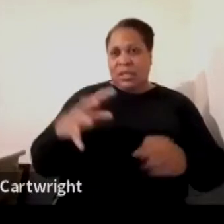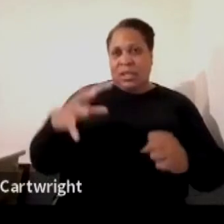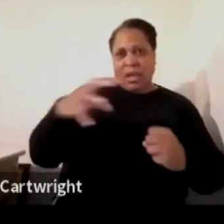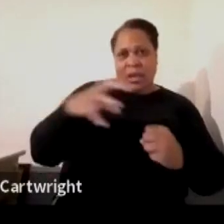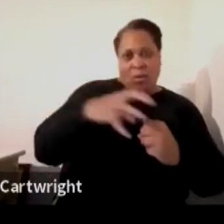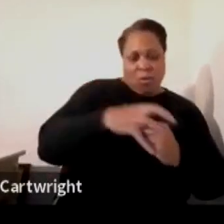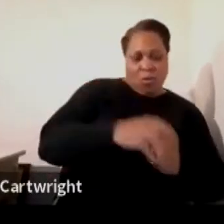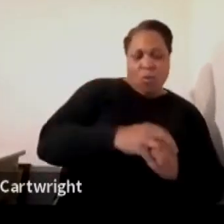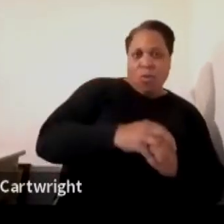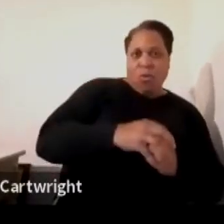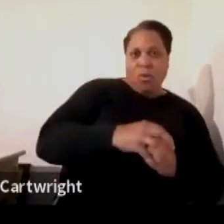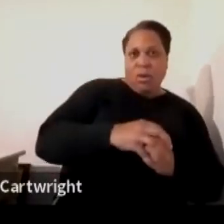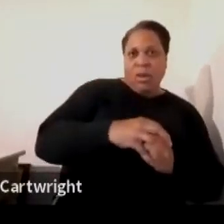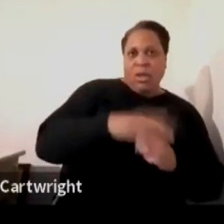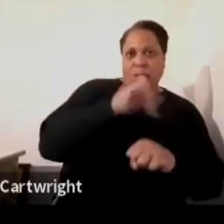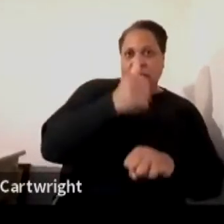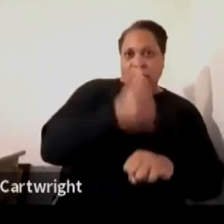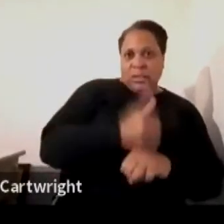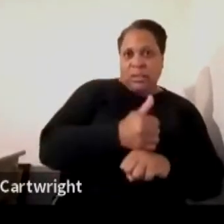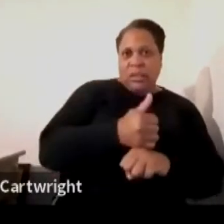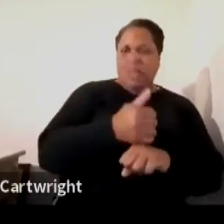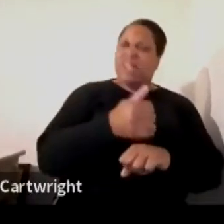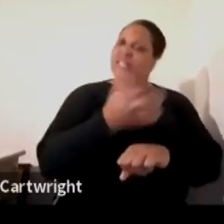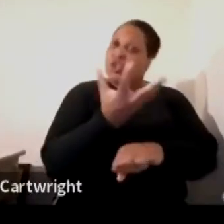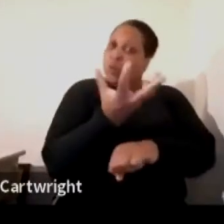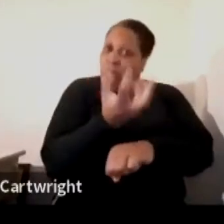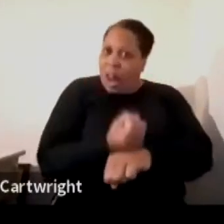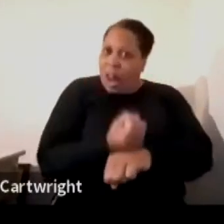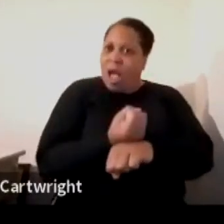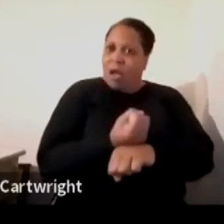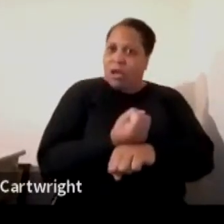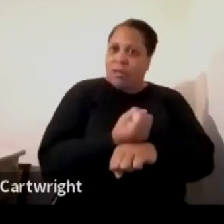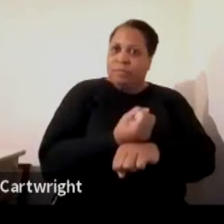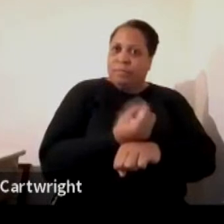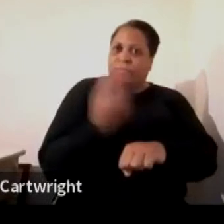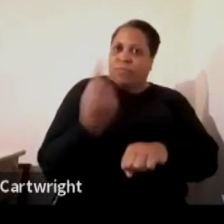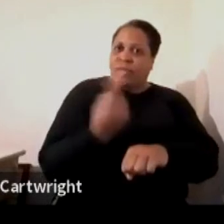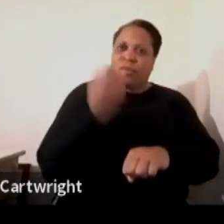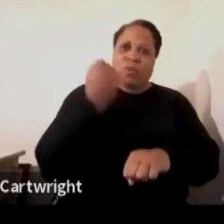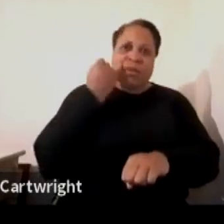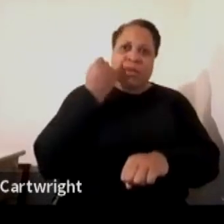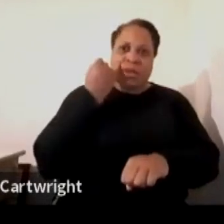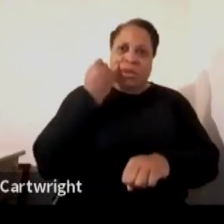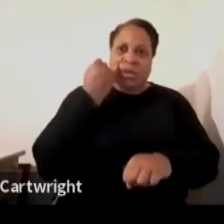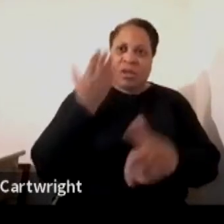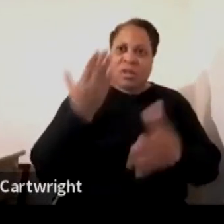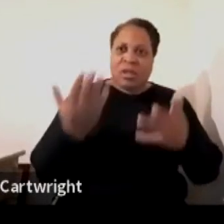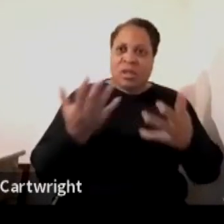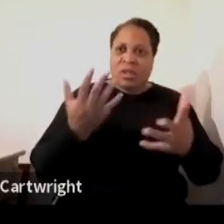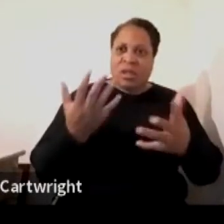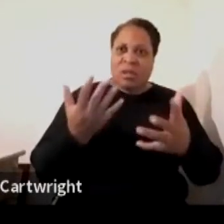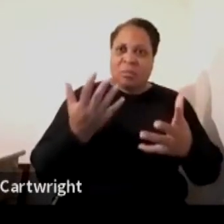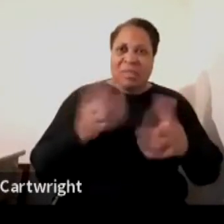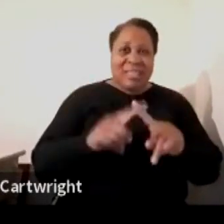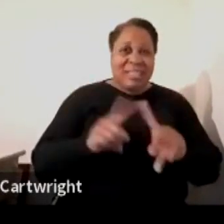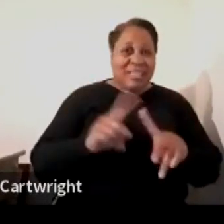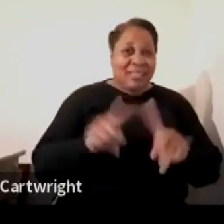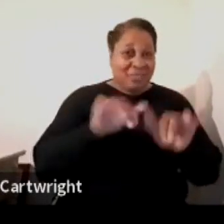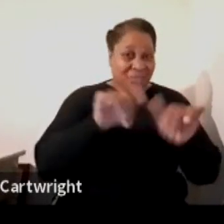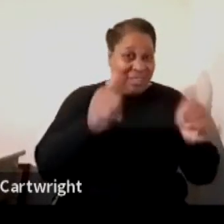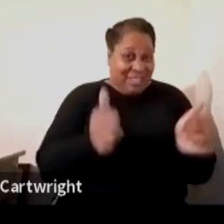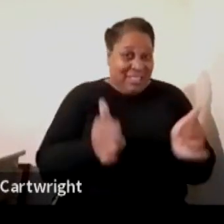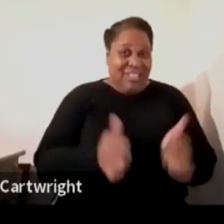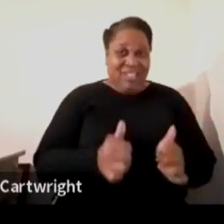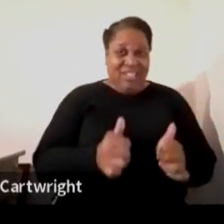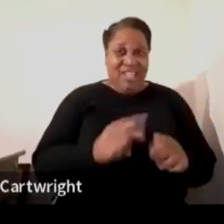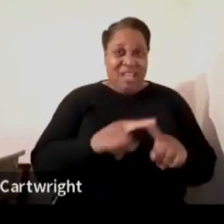that socket, it will still recognize it. It's only if it's maybe completely different shape that it will